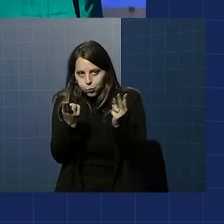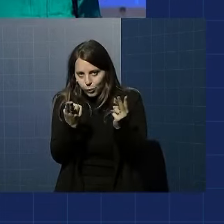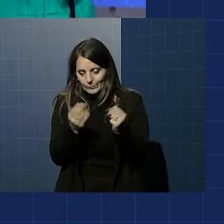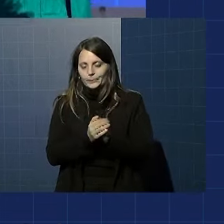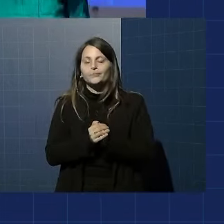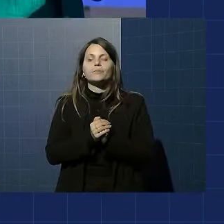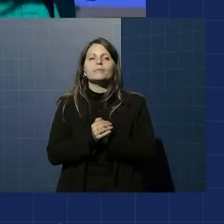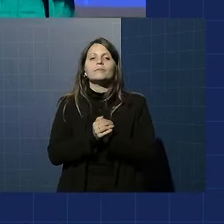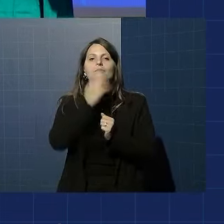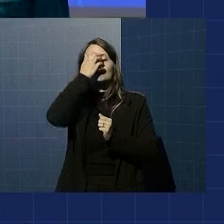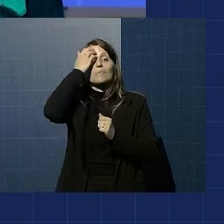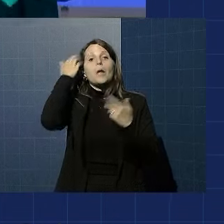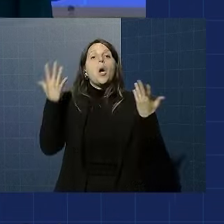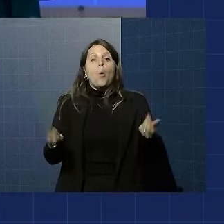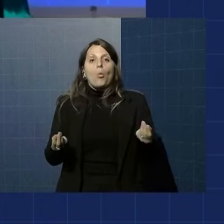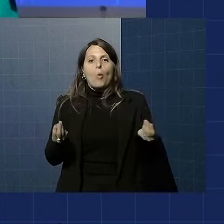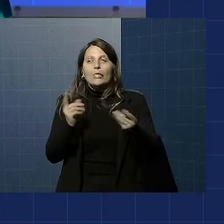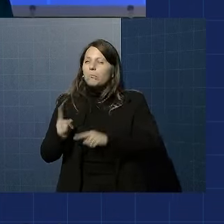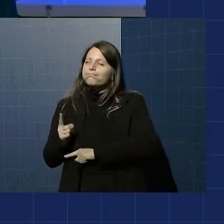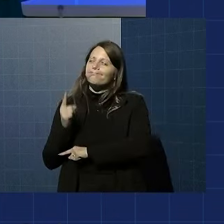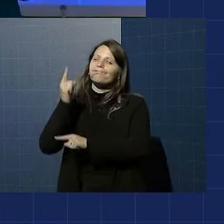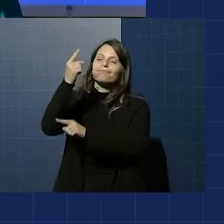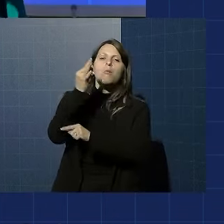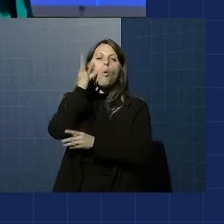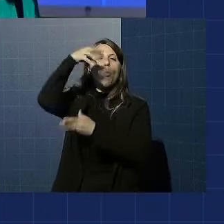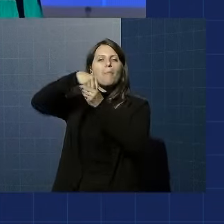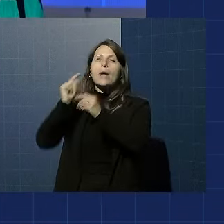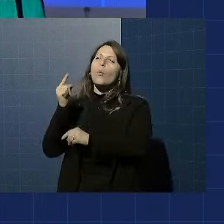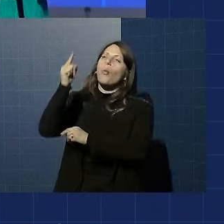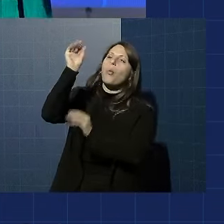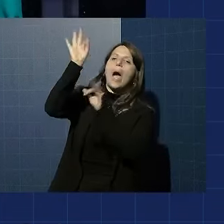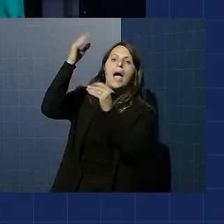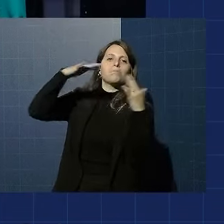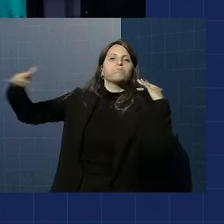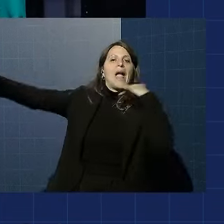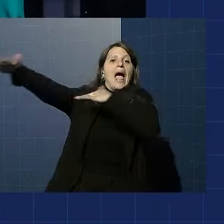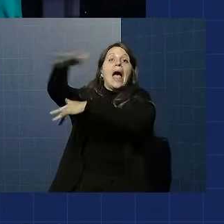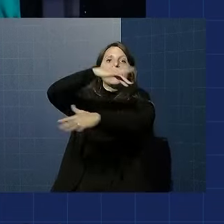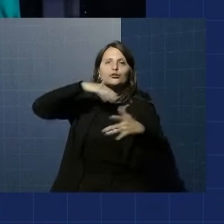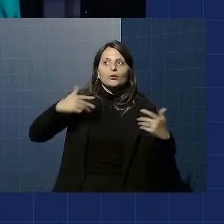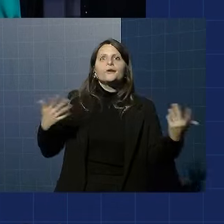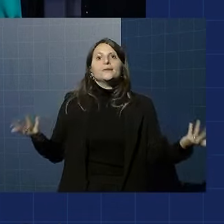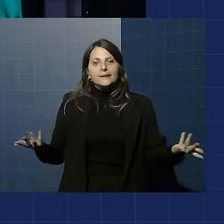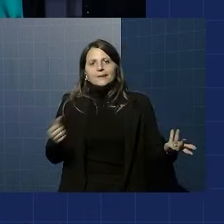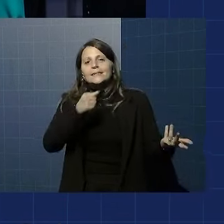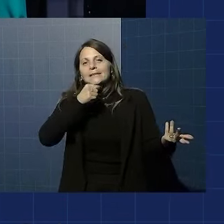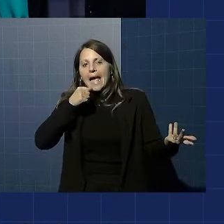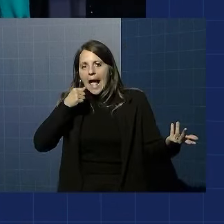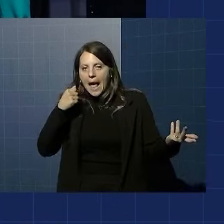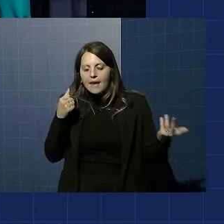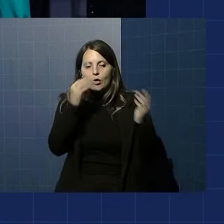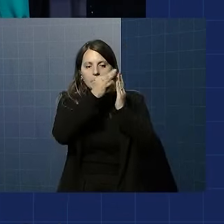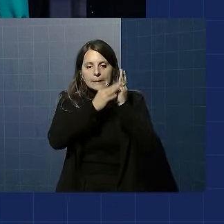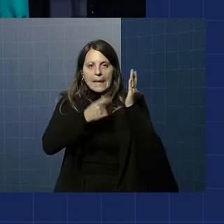whole cascade of changes, of adaptation, of also sometimes unwanted changes that we need to try